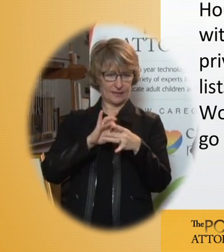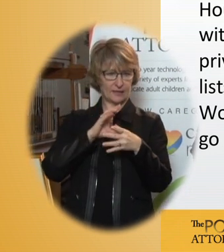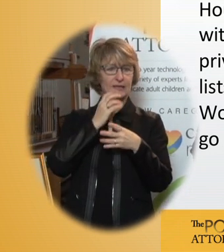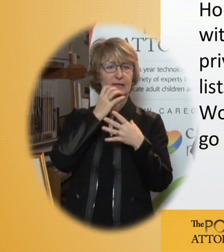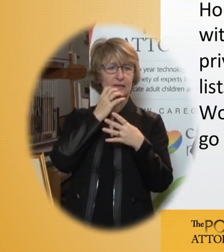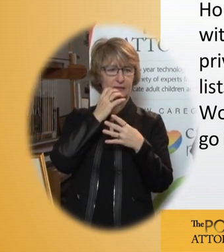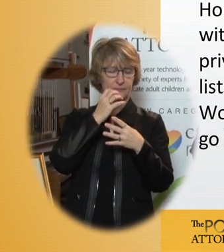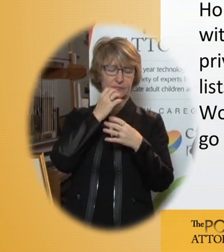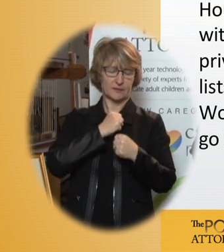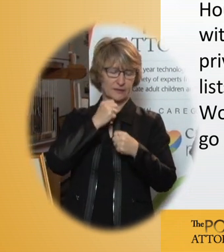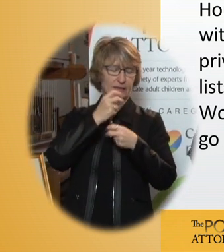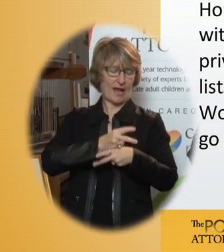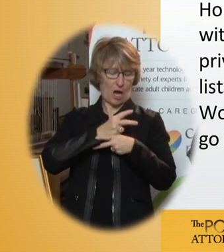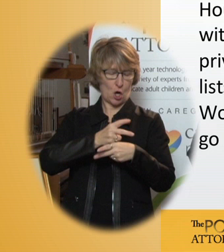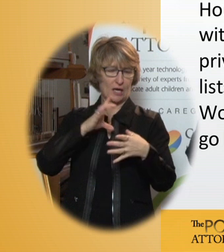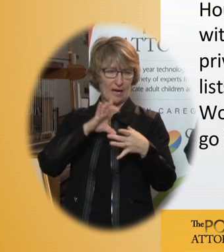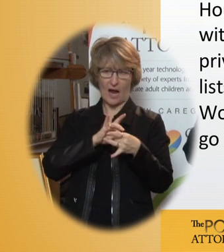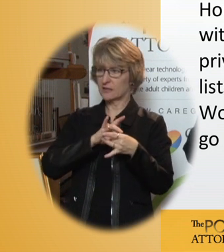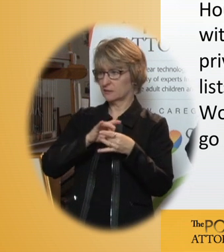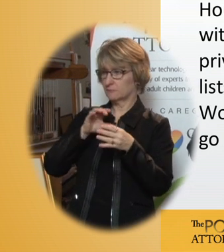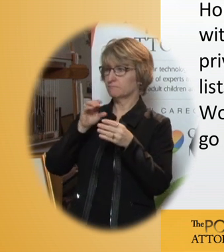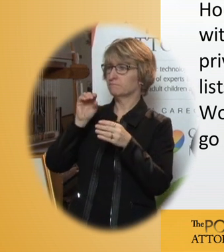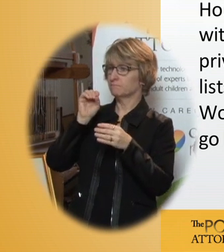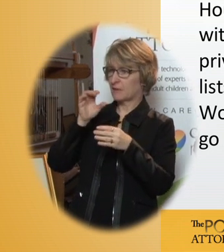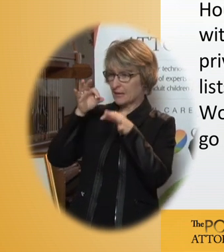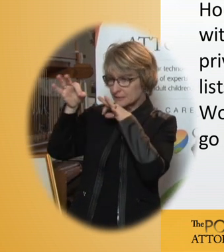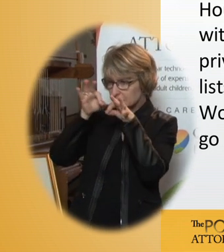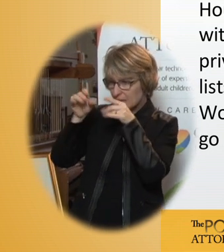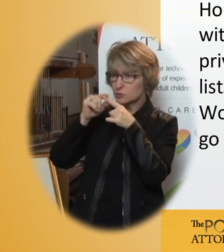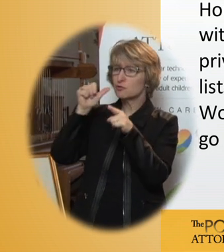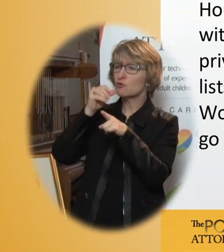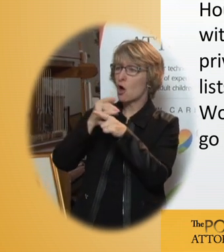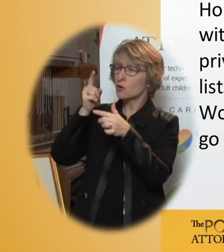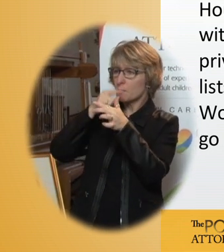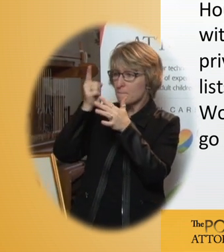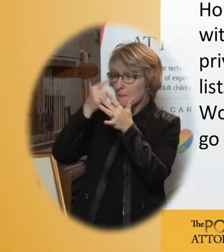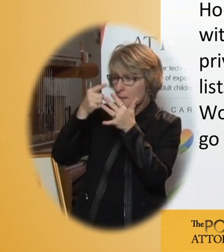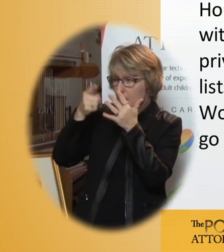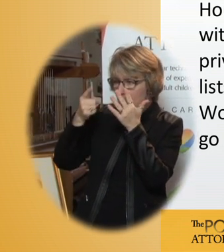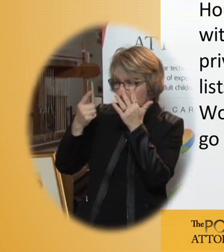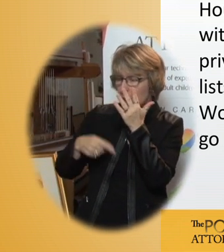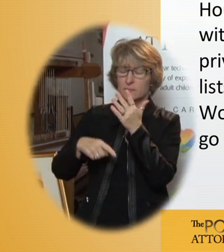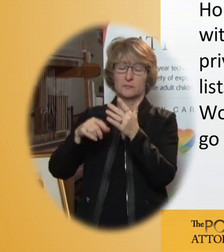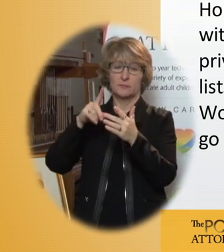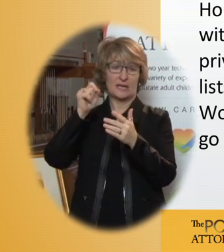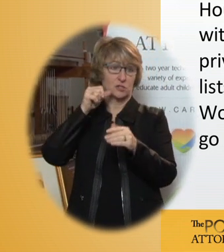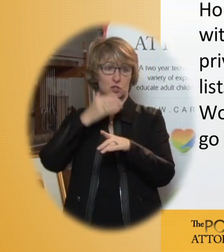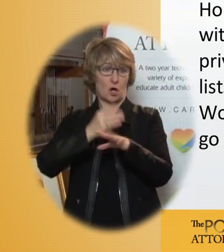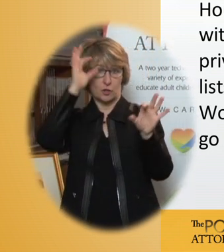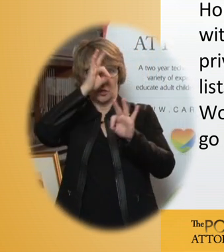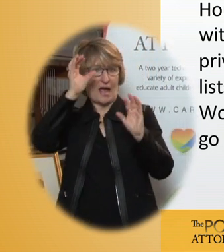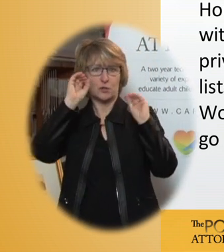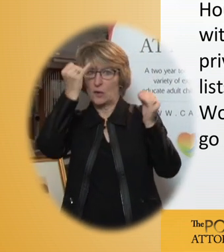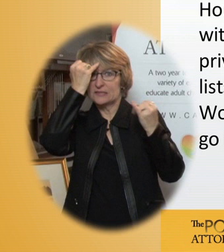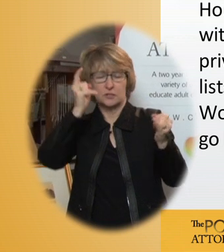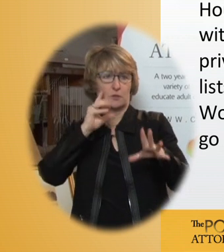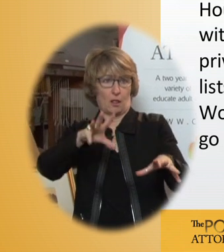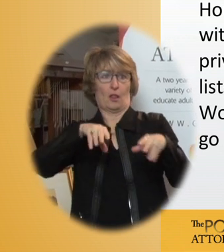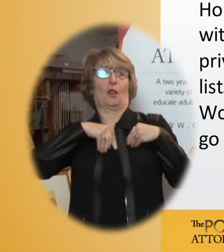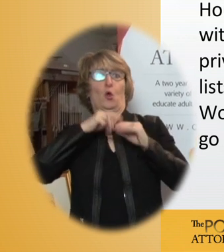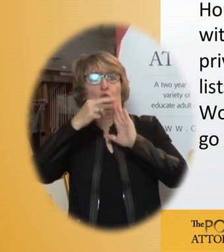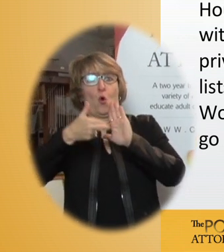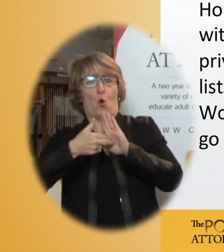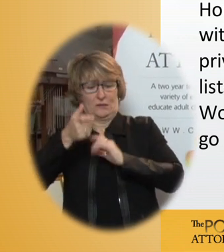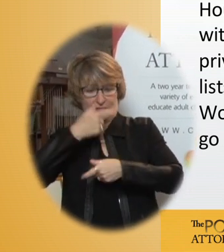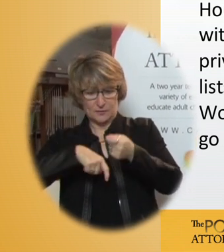daughters as she was unexpected. She didn't know she was going to have this role as the substitute decision maker. So we went through some